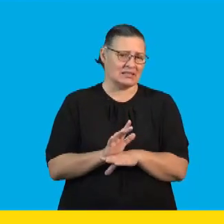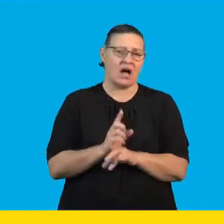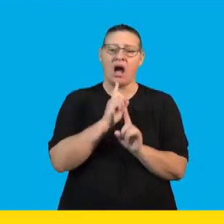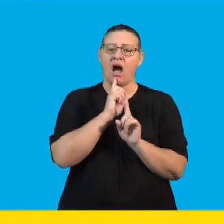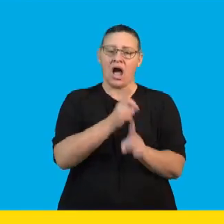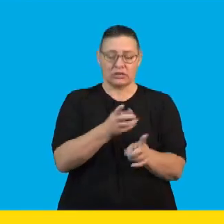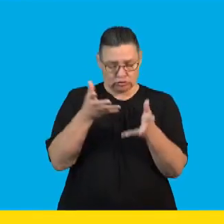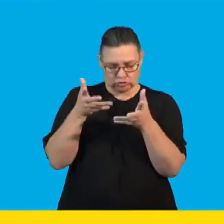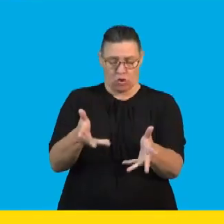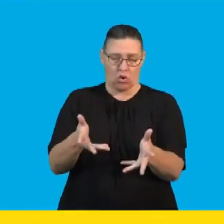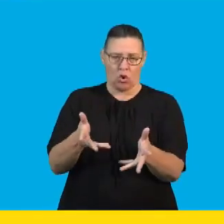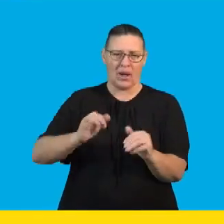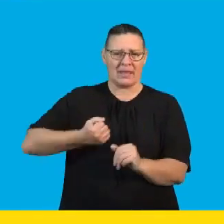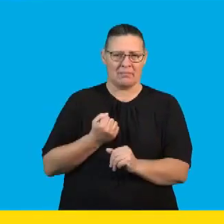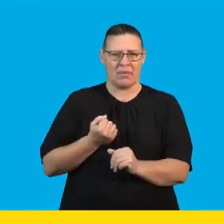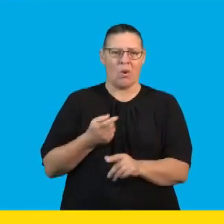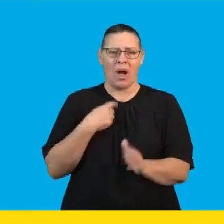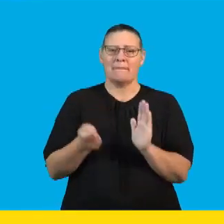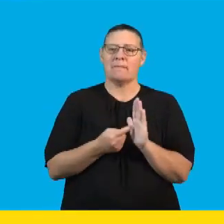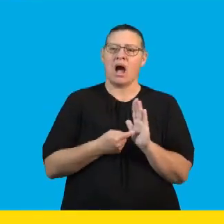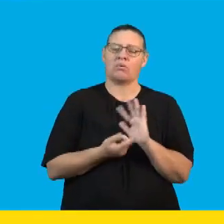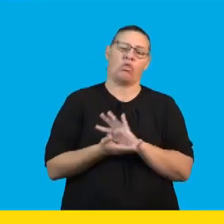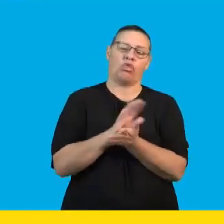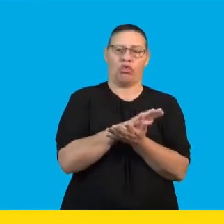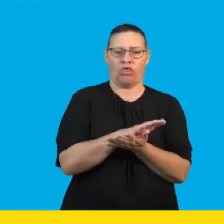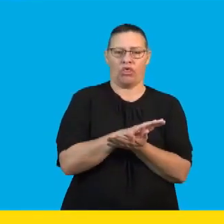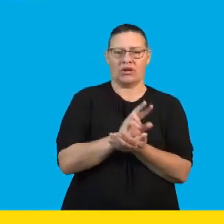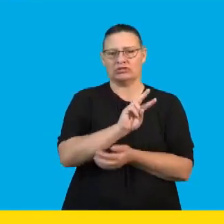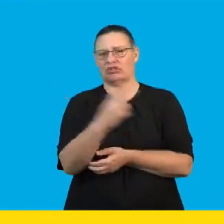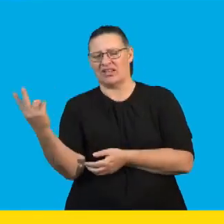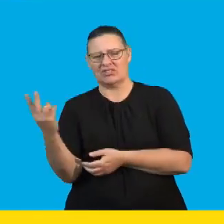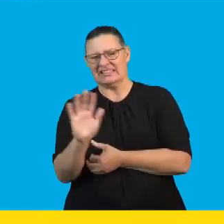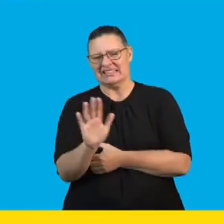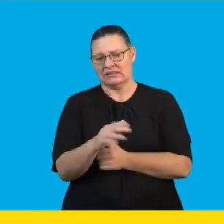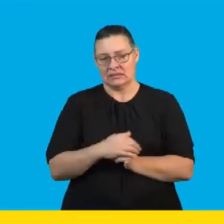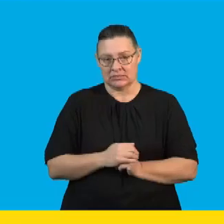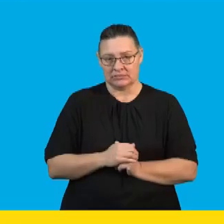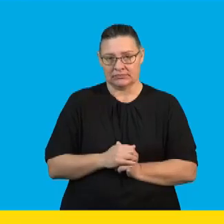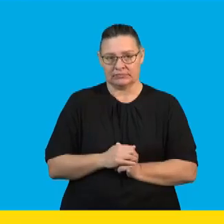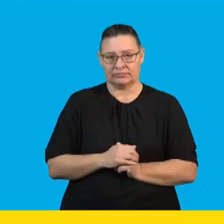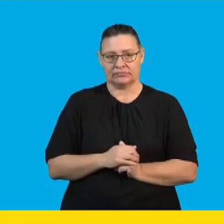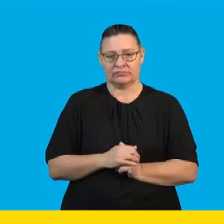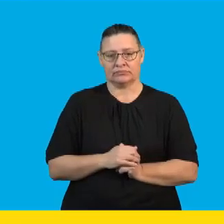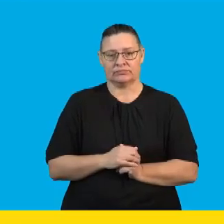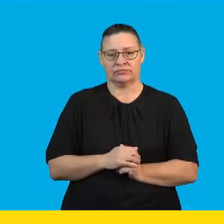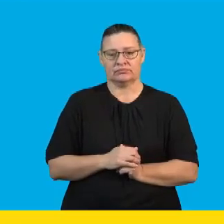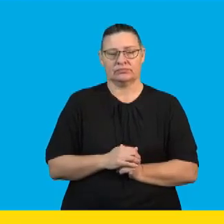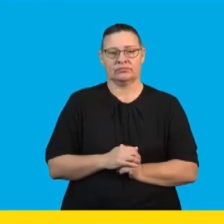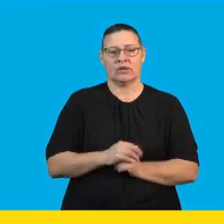advise you to keep your answer as is, because learners lose marks by confusing the conversions sometimes.